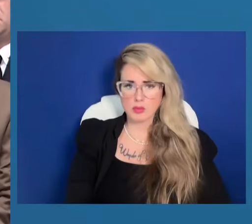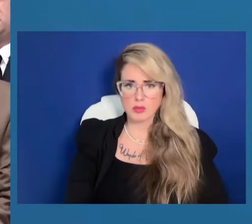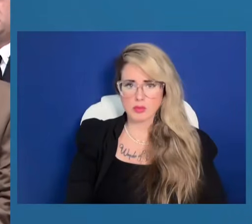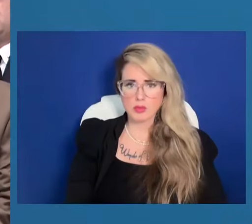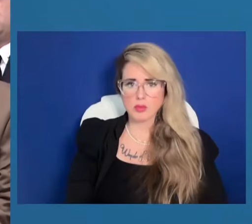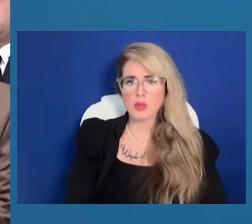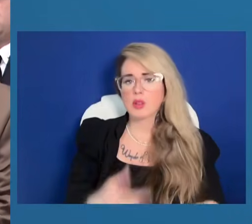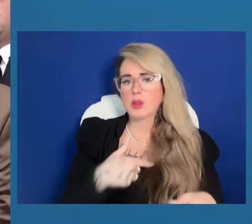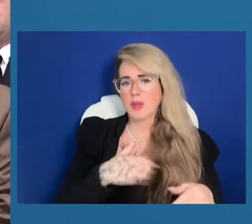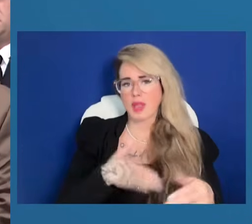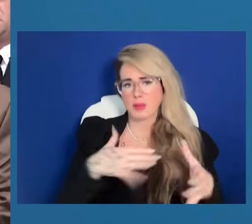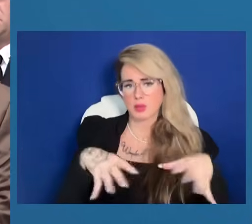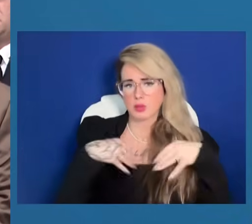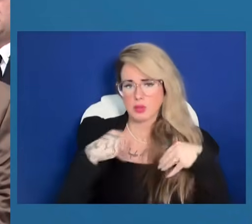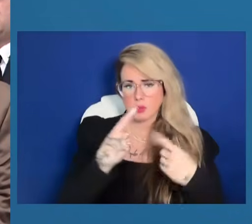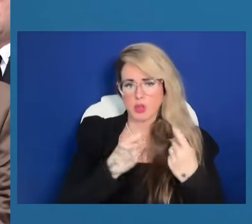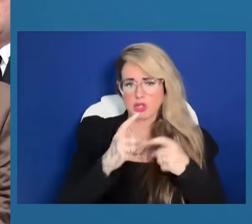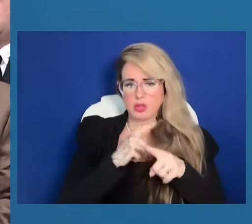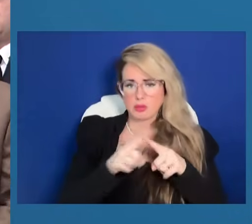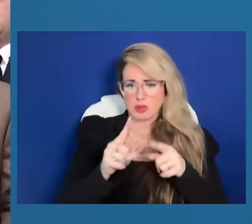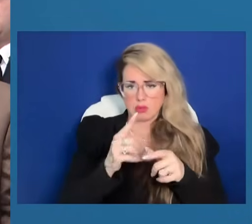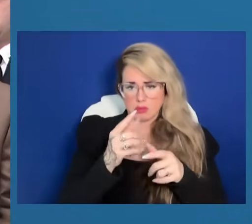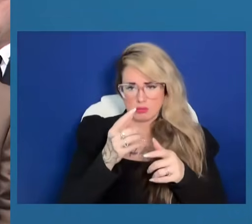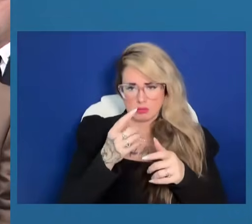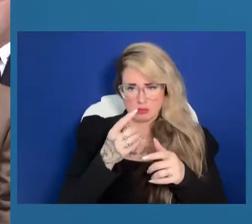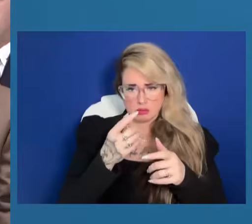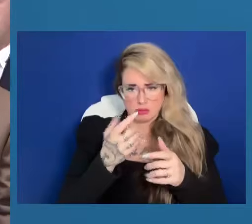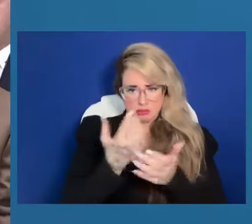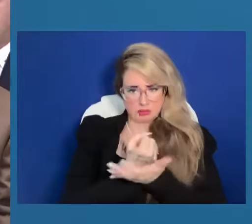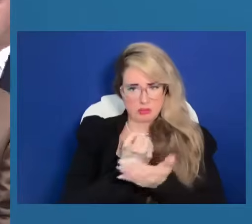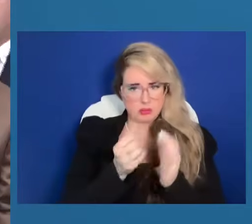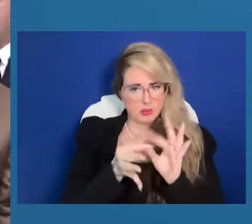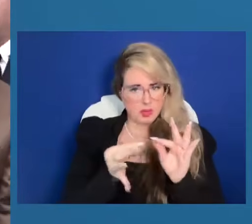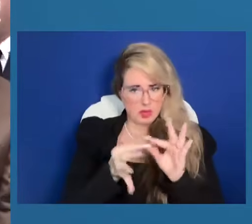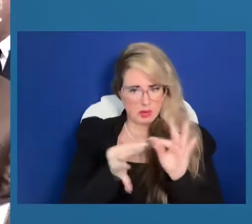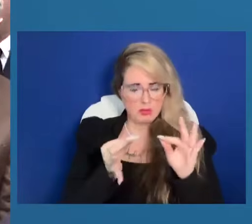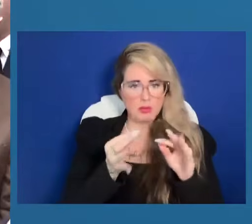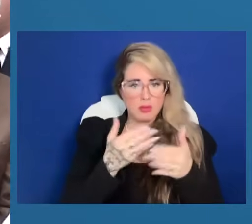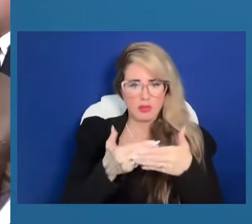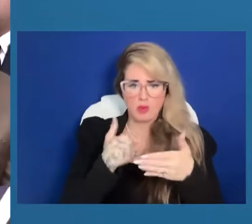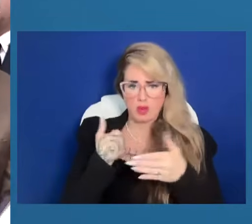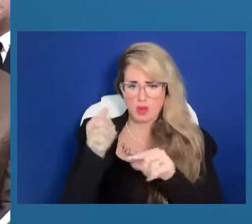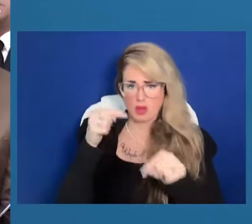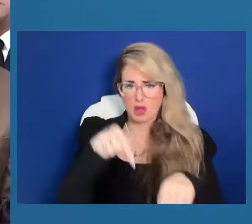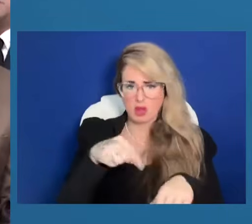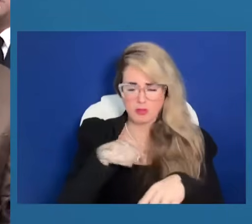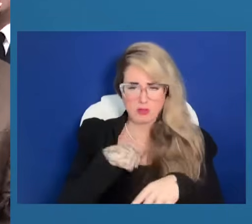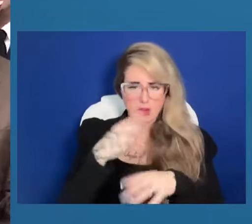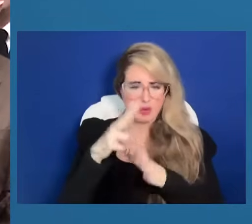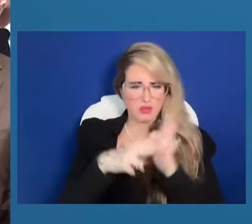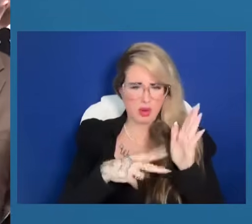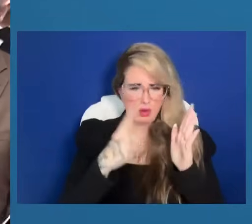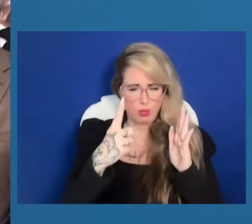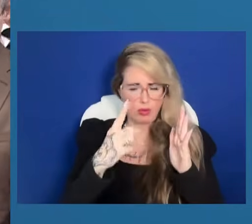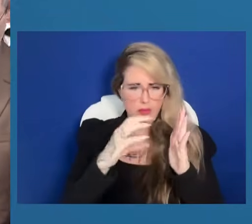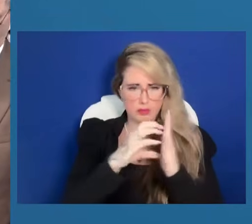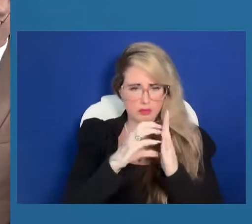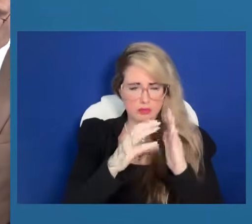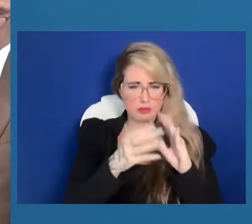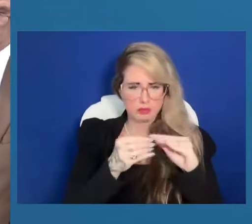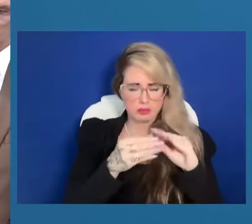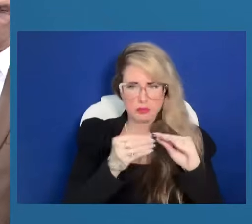I'm happy to take questions, but I just want to say, right before I came out here, I read an account that has